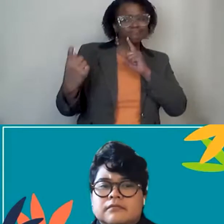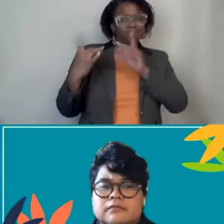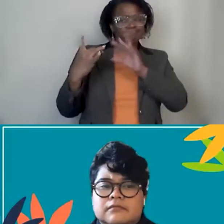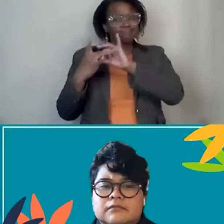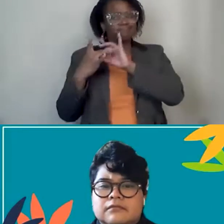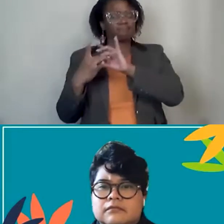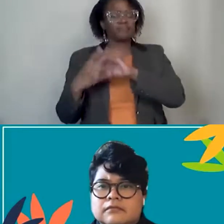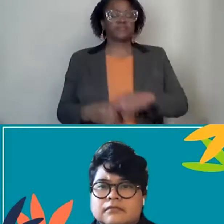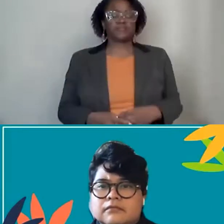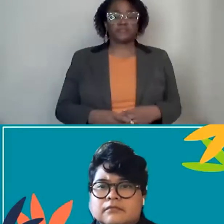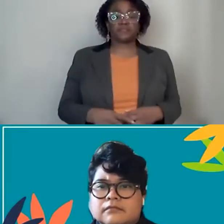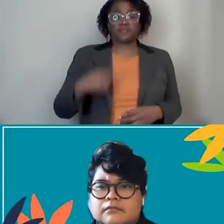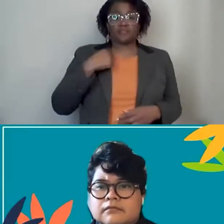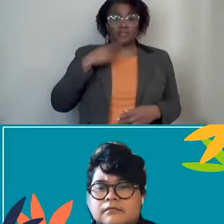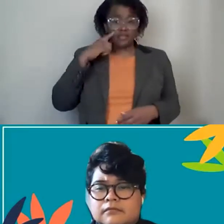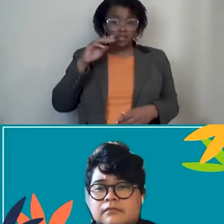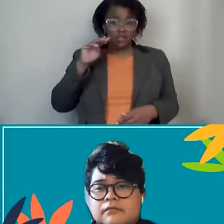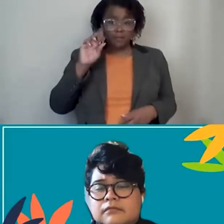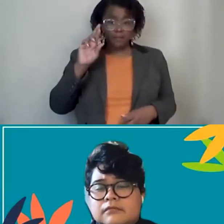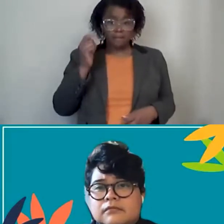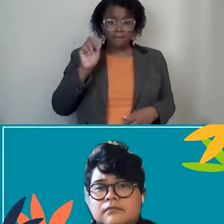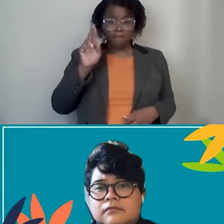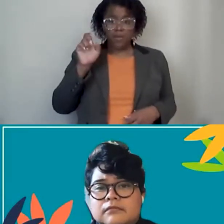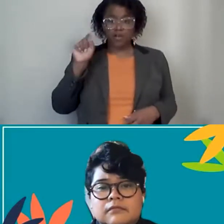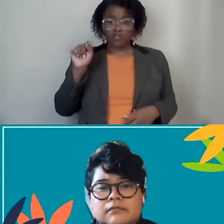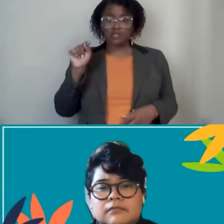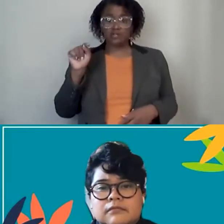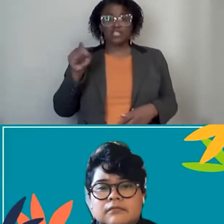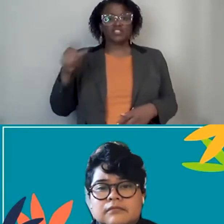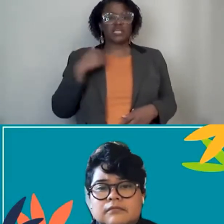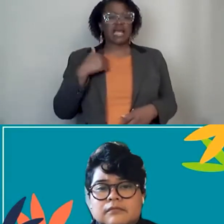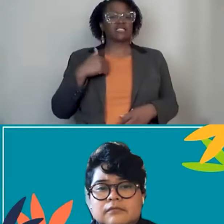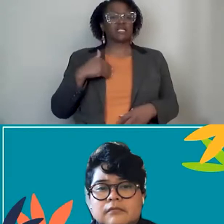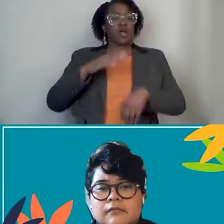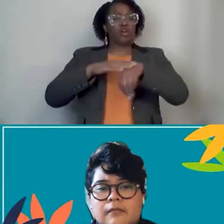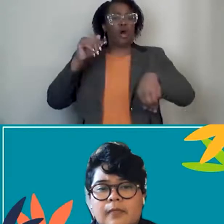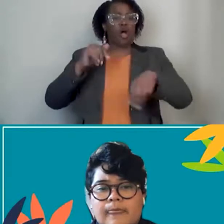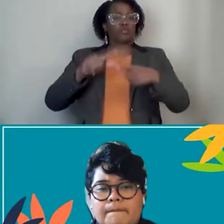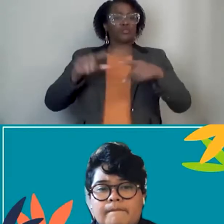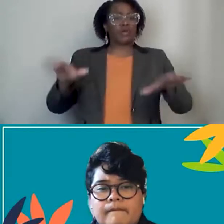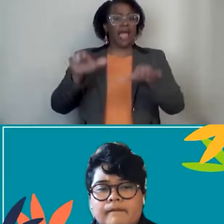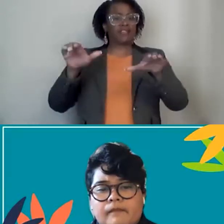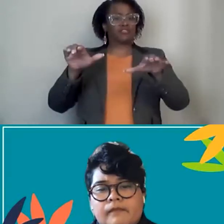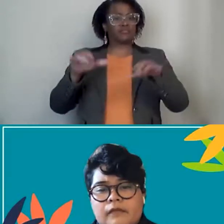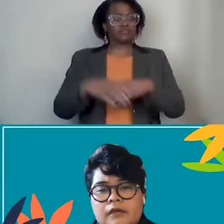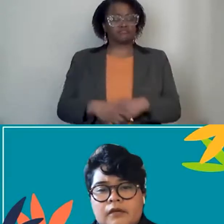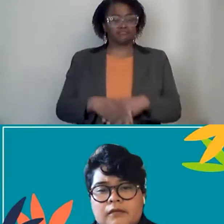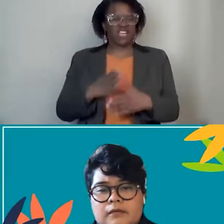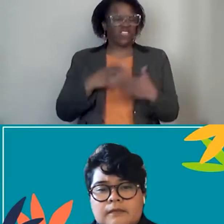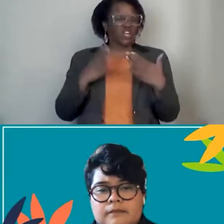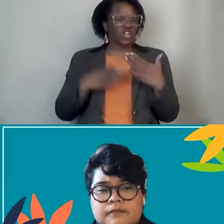So I think Margaret is joining me for the call to action at the conclusion here.